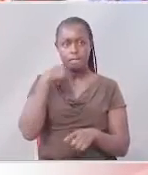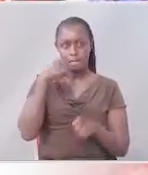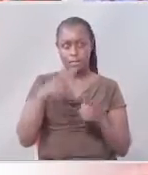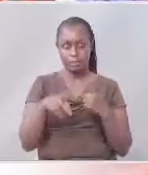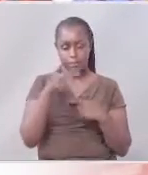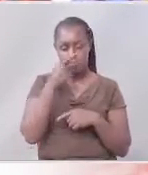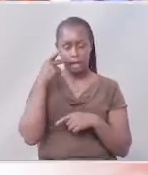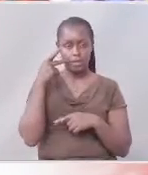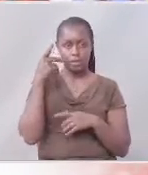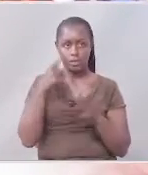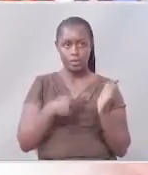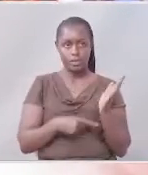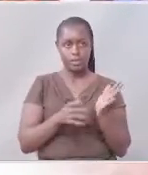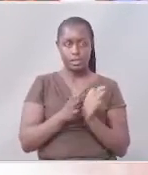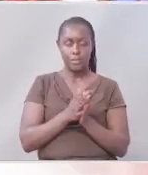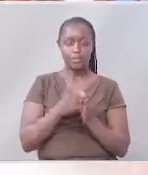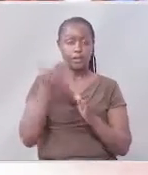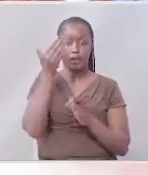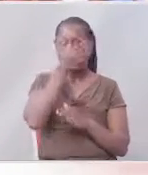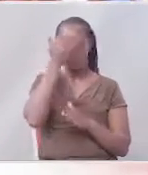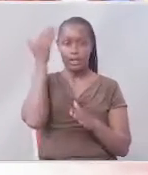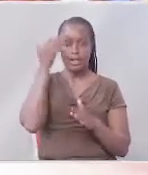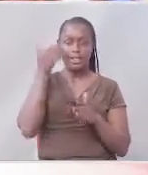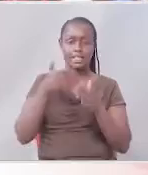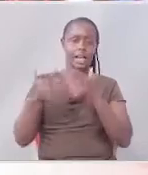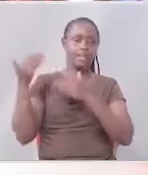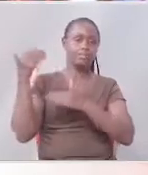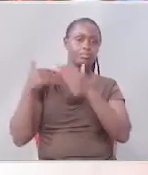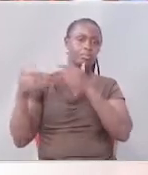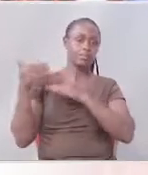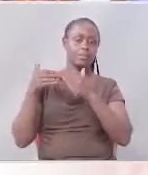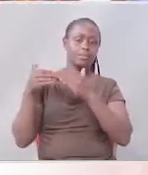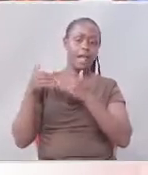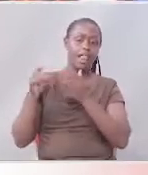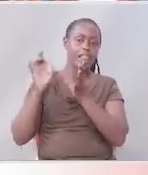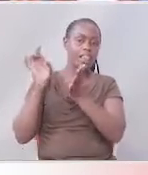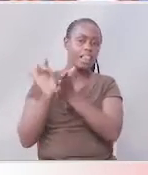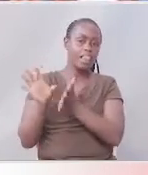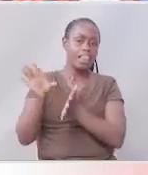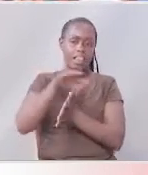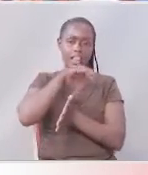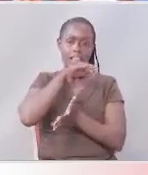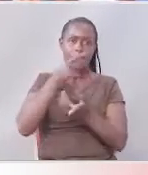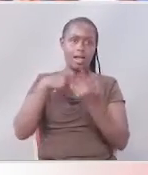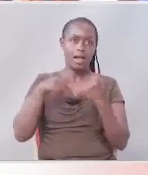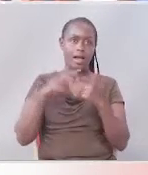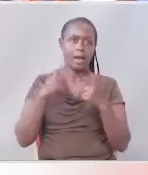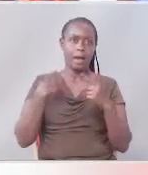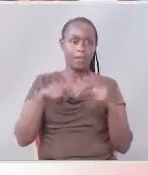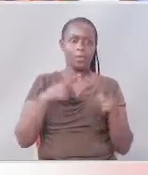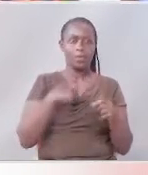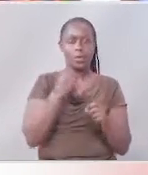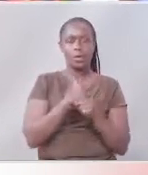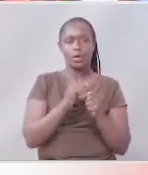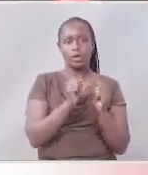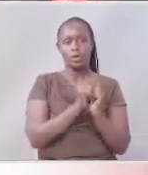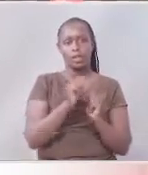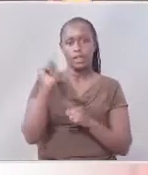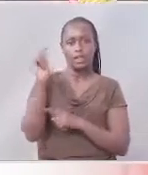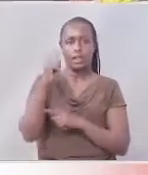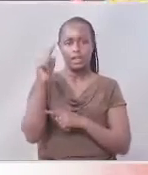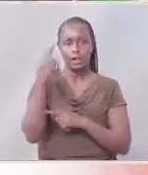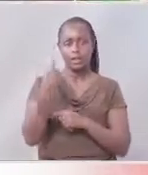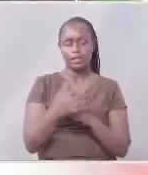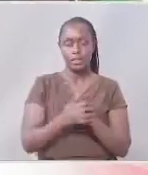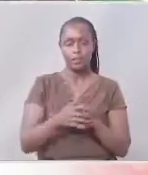Kalonzo, sahau yaliyopita, wachana na huyo mzee, kuja tukae na wewe kwa Kenya Kwanza, tusonge mbele.